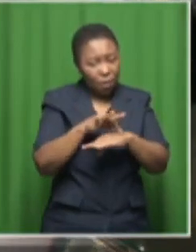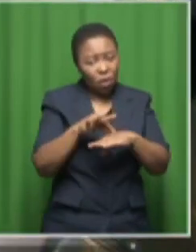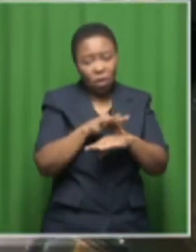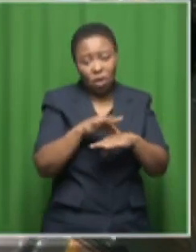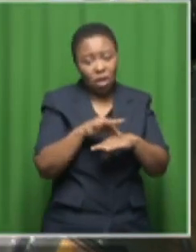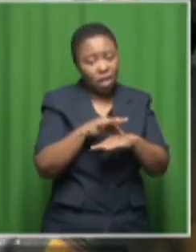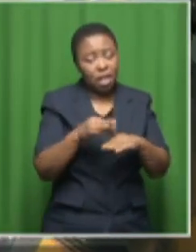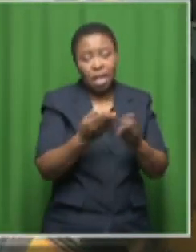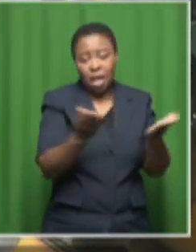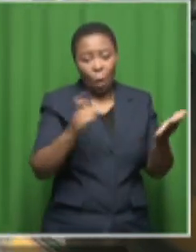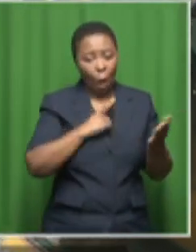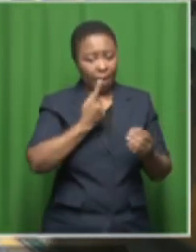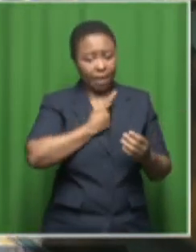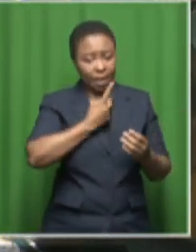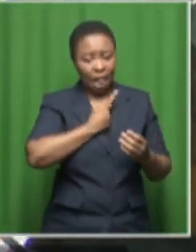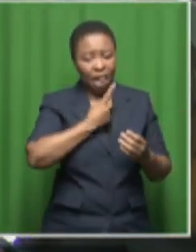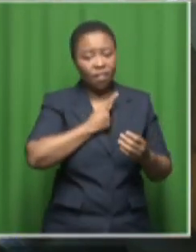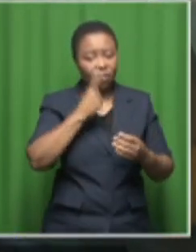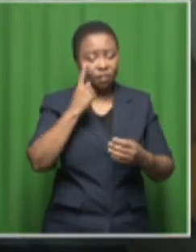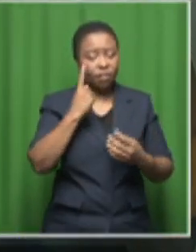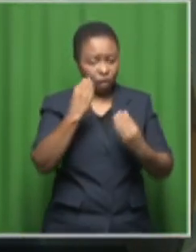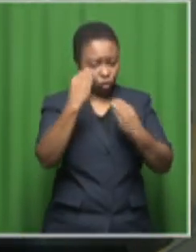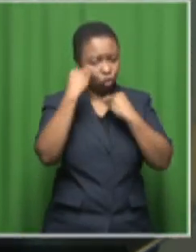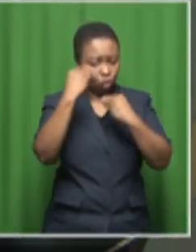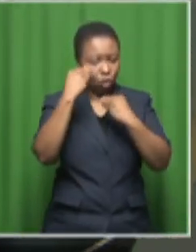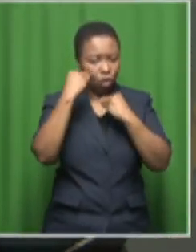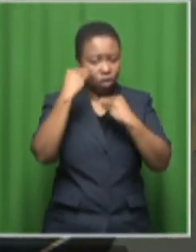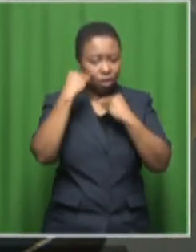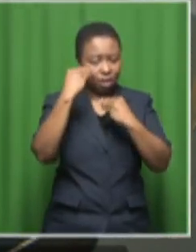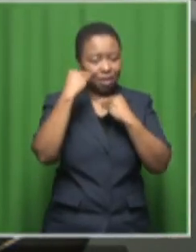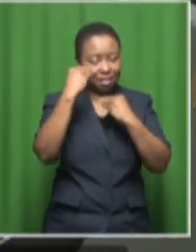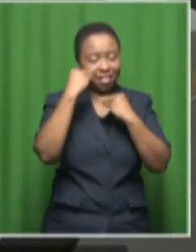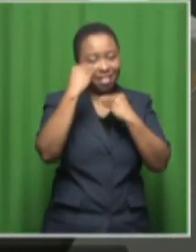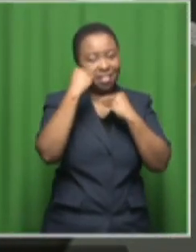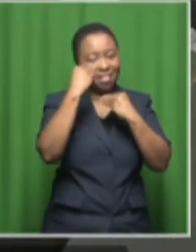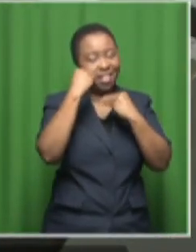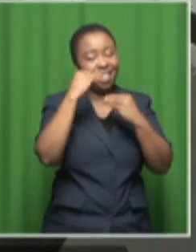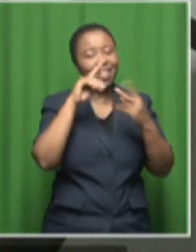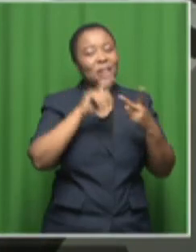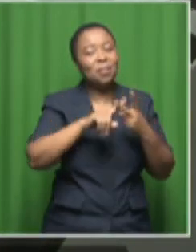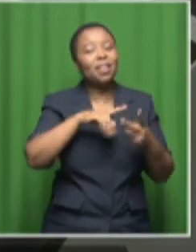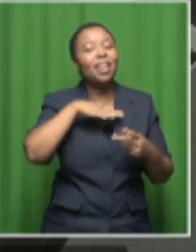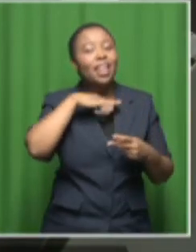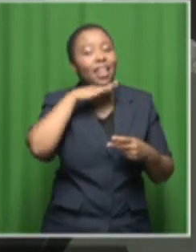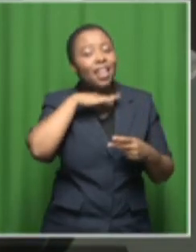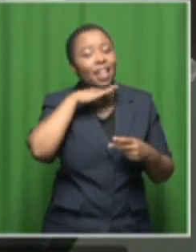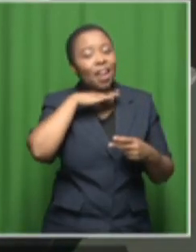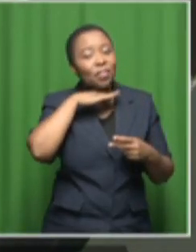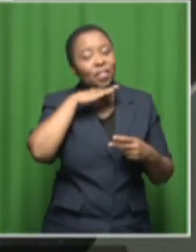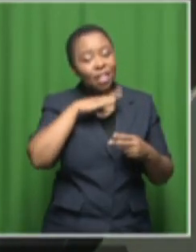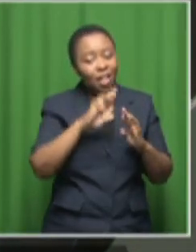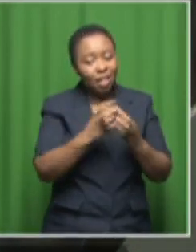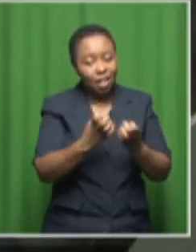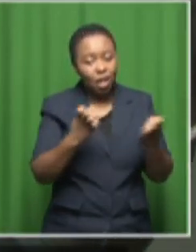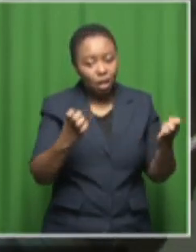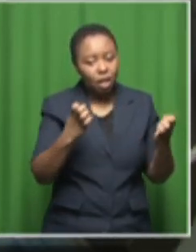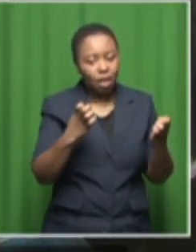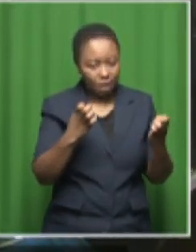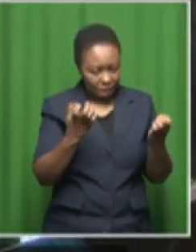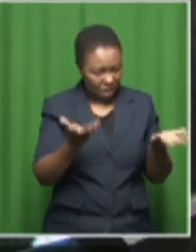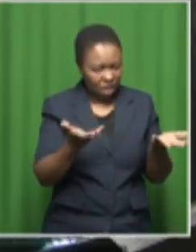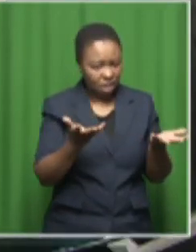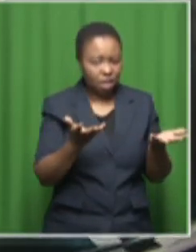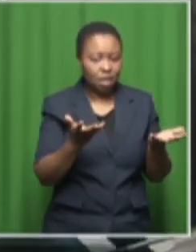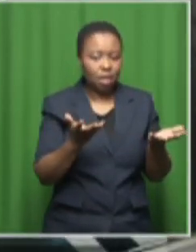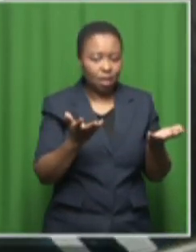being a self-taught, yeah, and with not enough resources, and it's a work in progress. It's